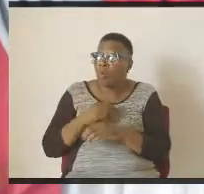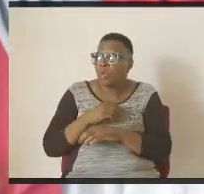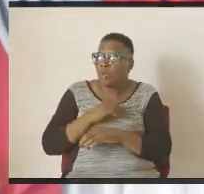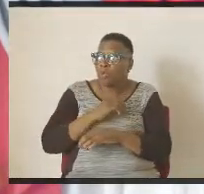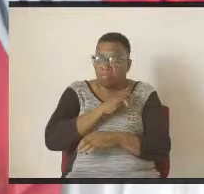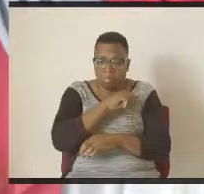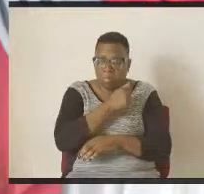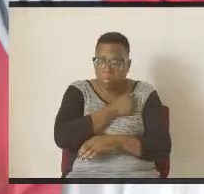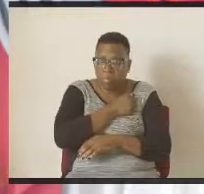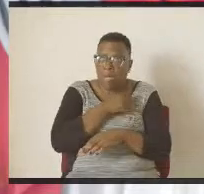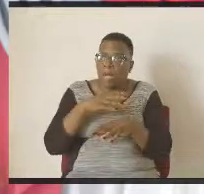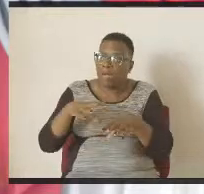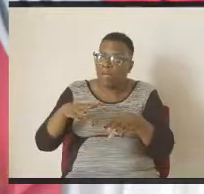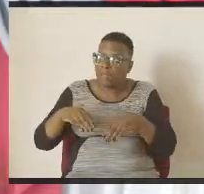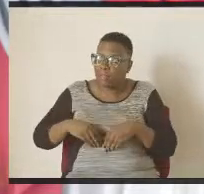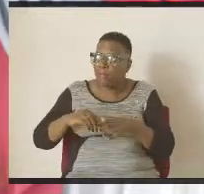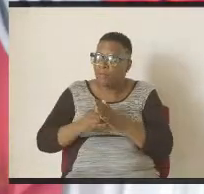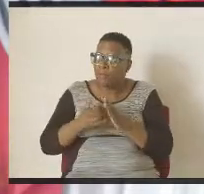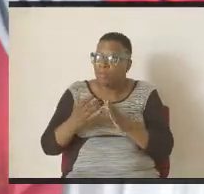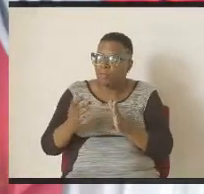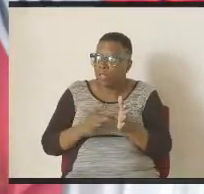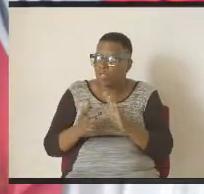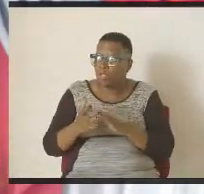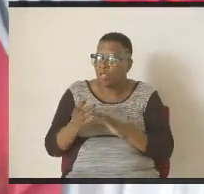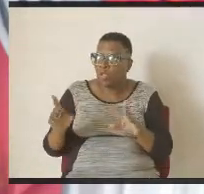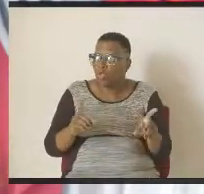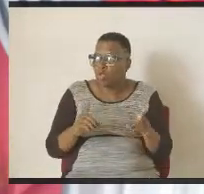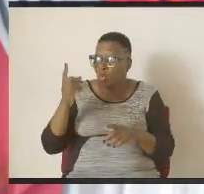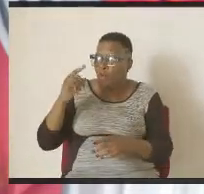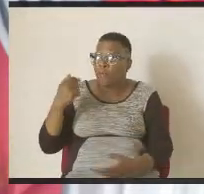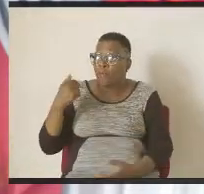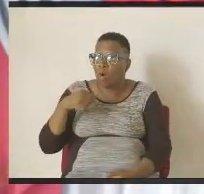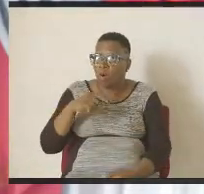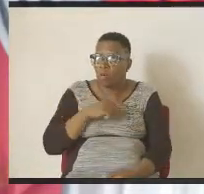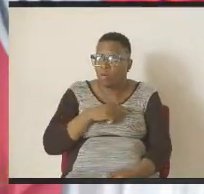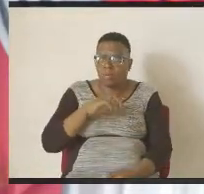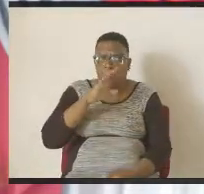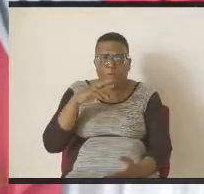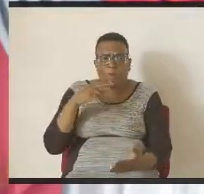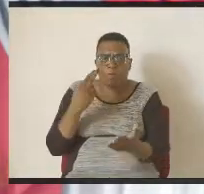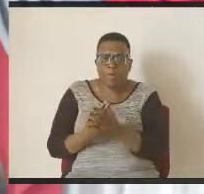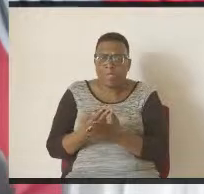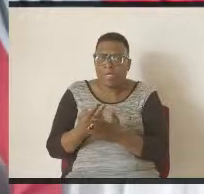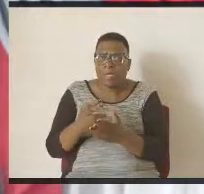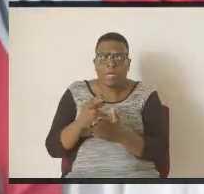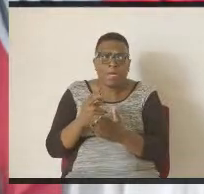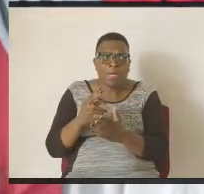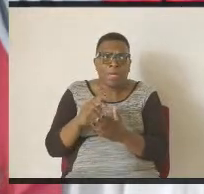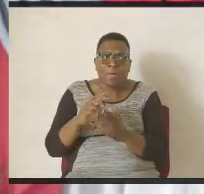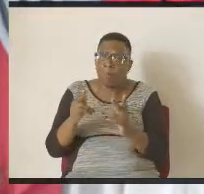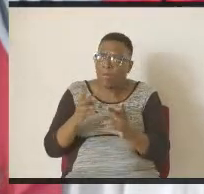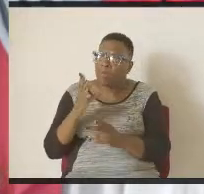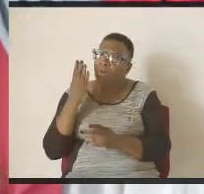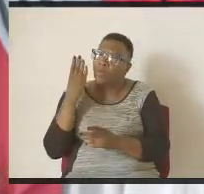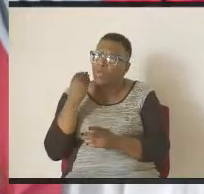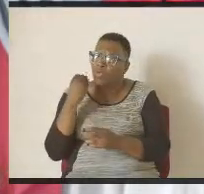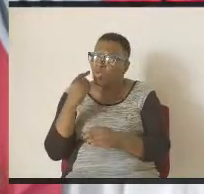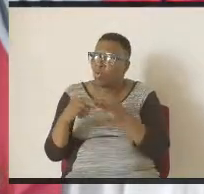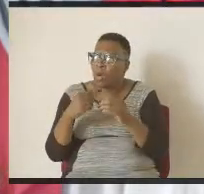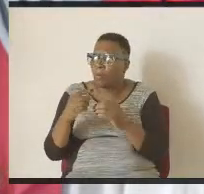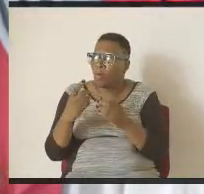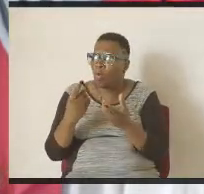appreciate these things that he has done for us and never get to that place where we take it for granted. Even so much where I would want